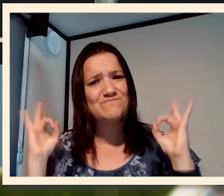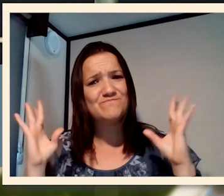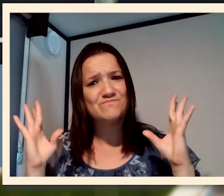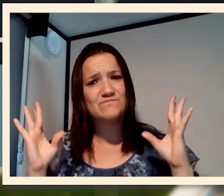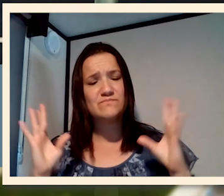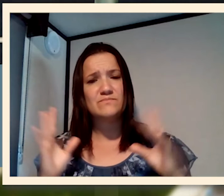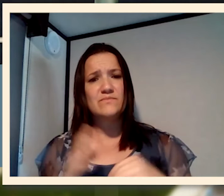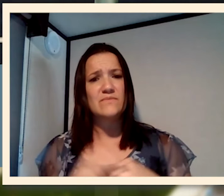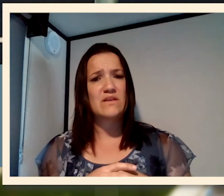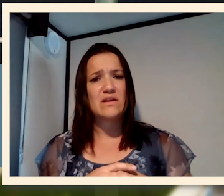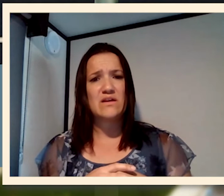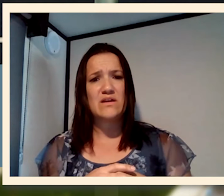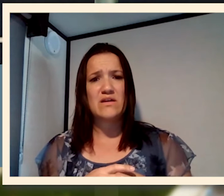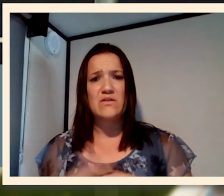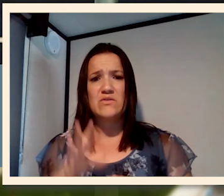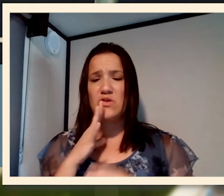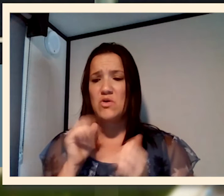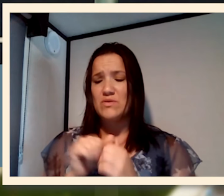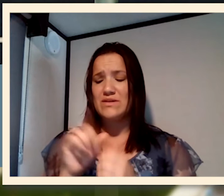imagine.